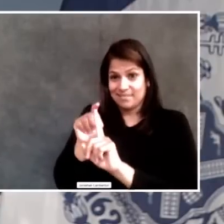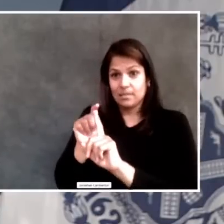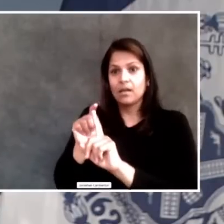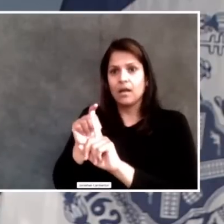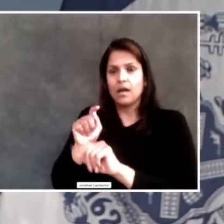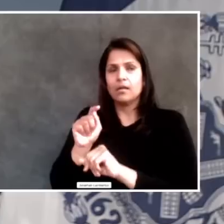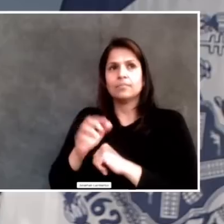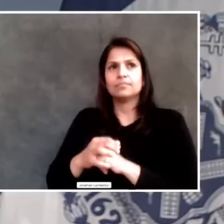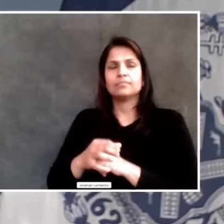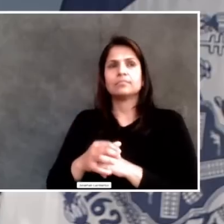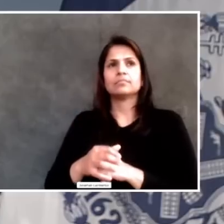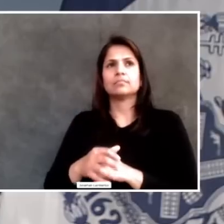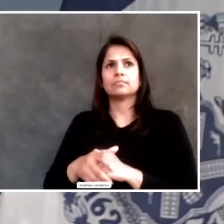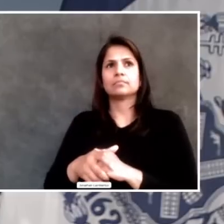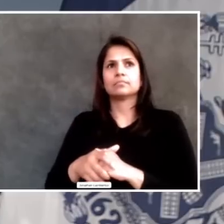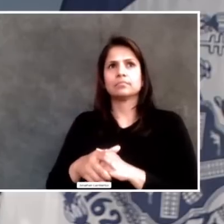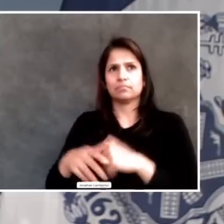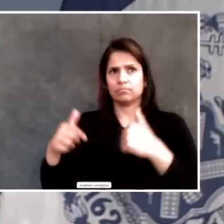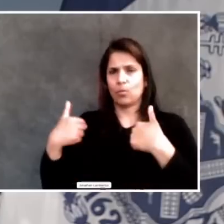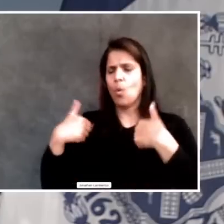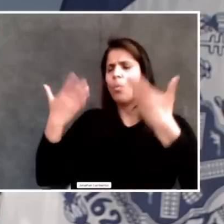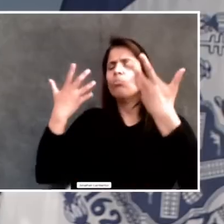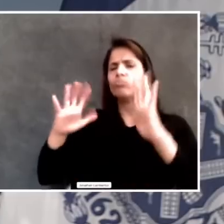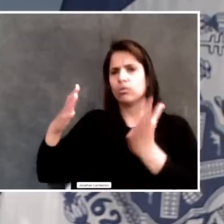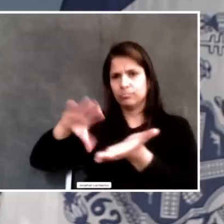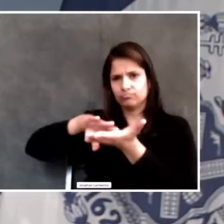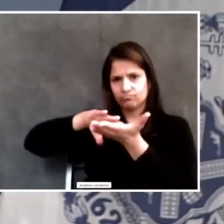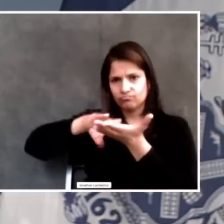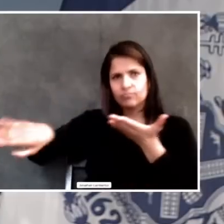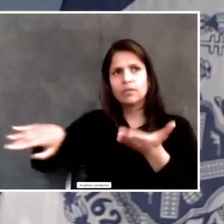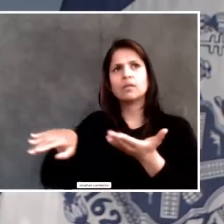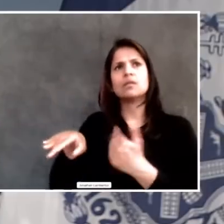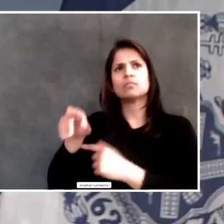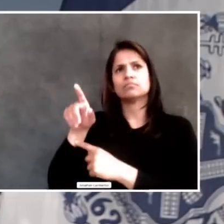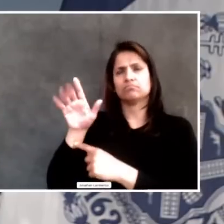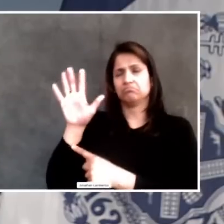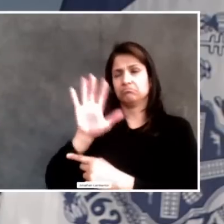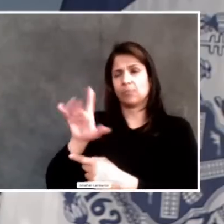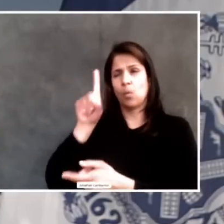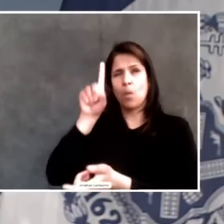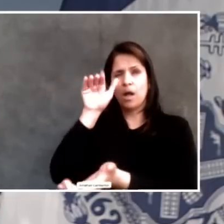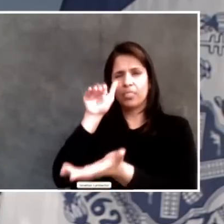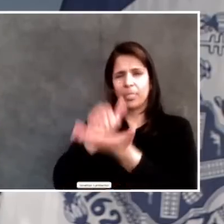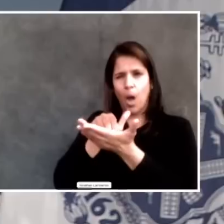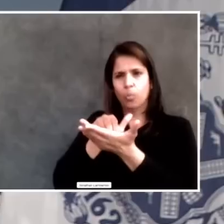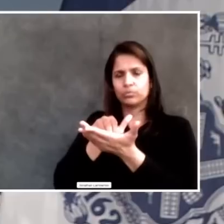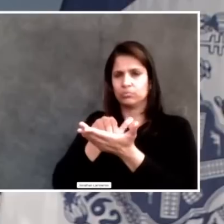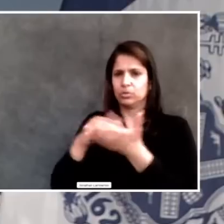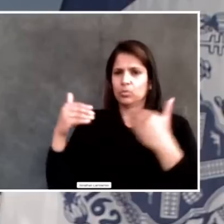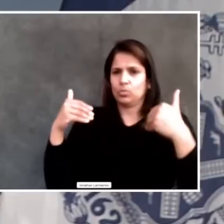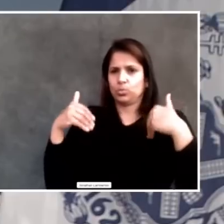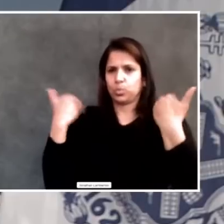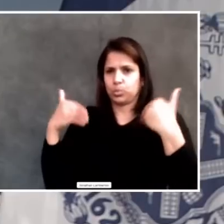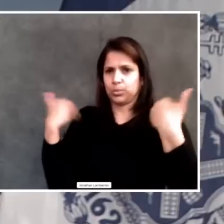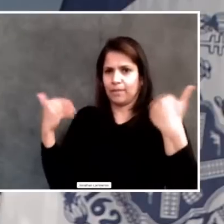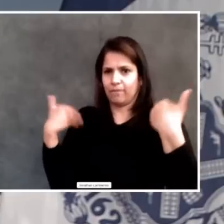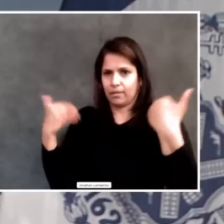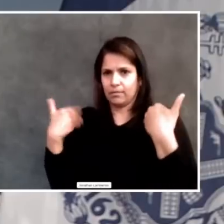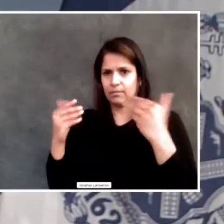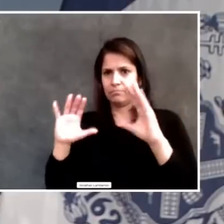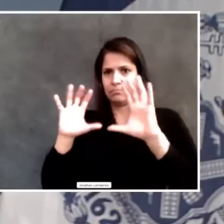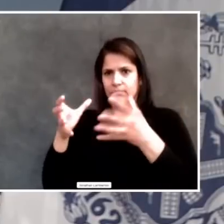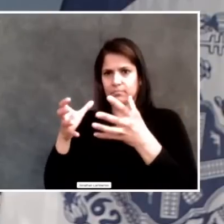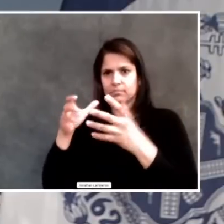correction system. And obviously, when we do these releases, we are looking at who can be appropriately released, particularly those who have the most